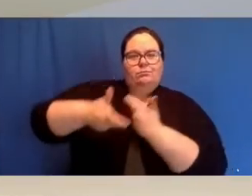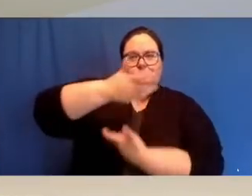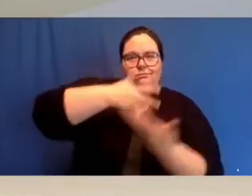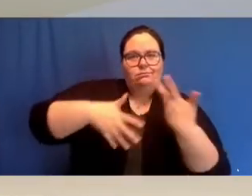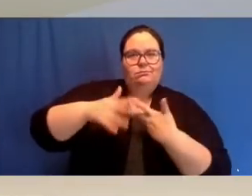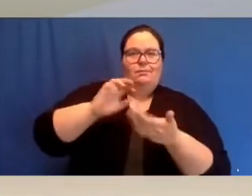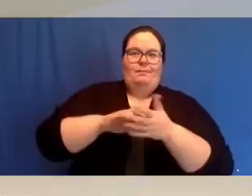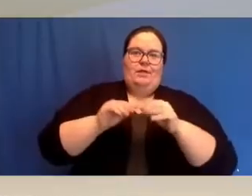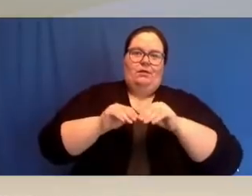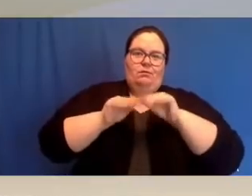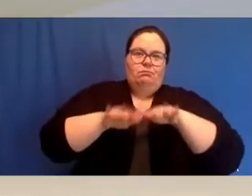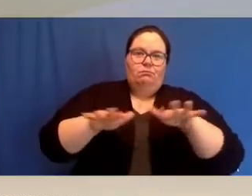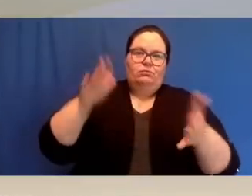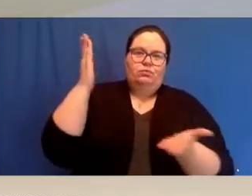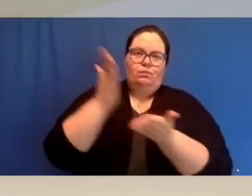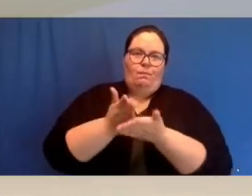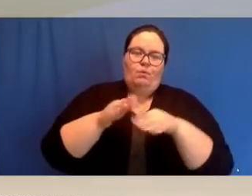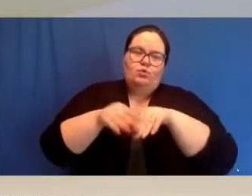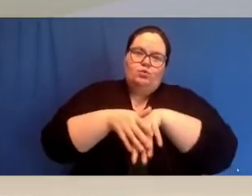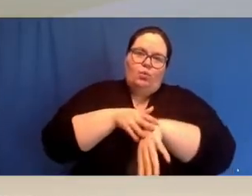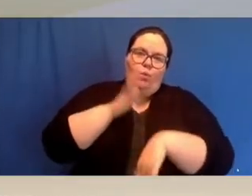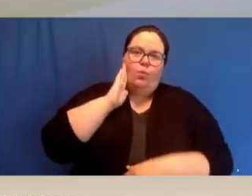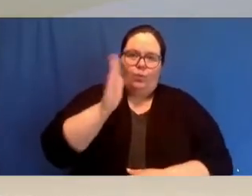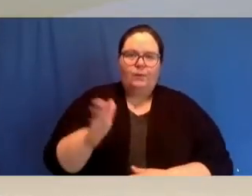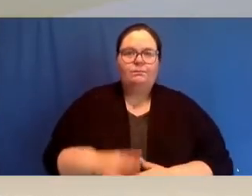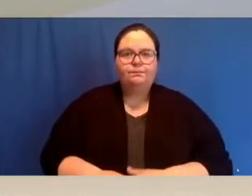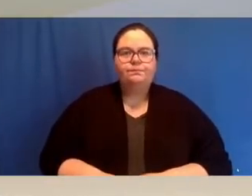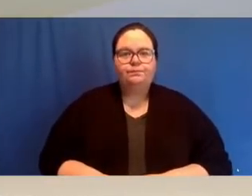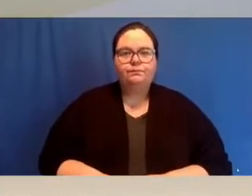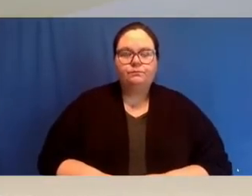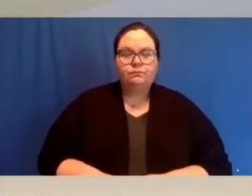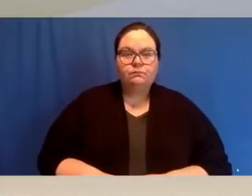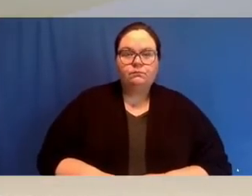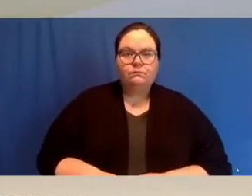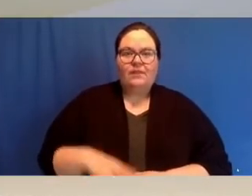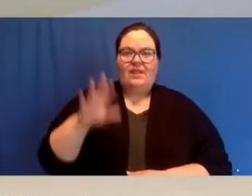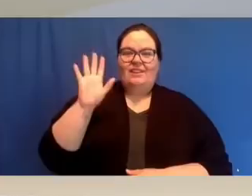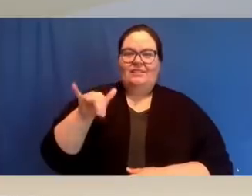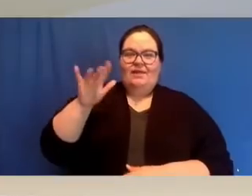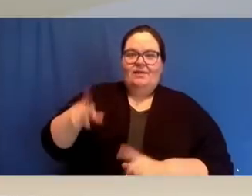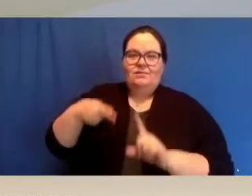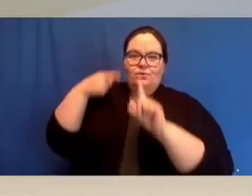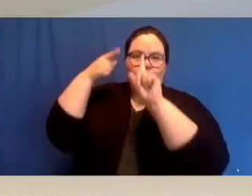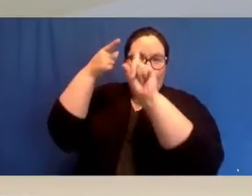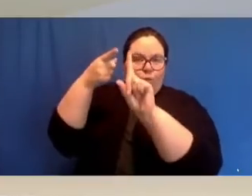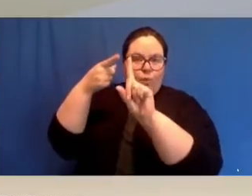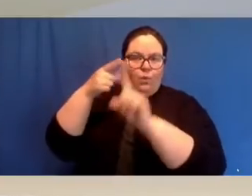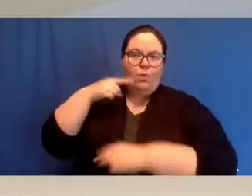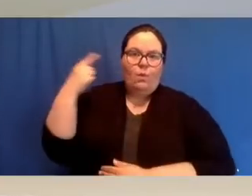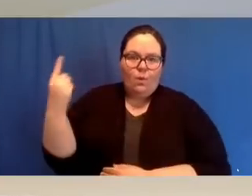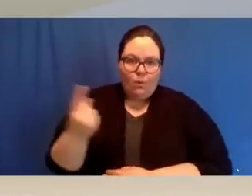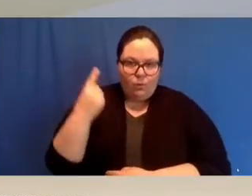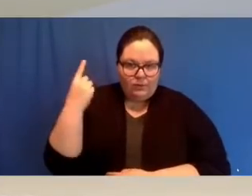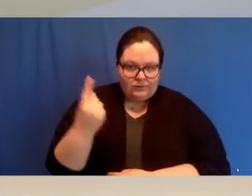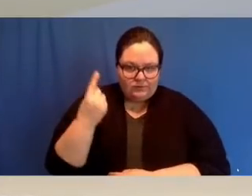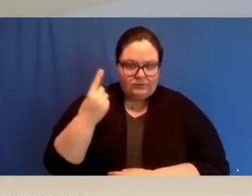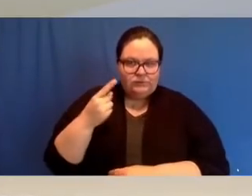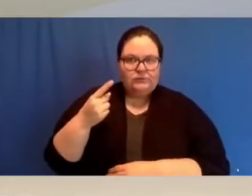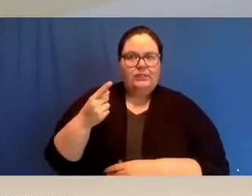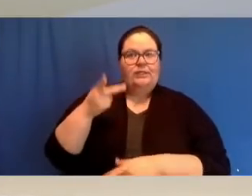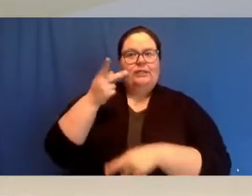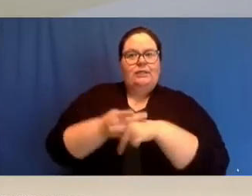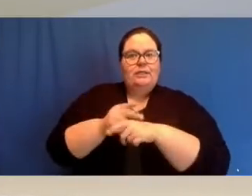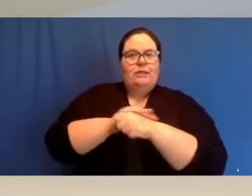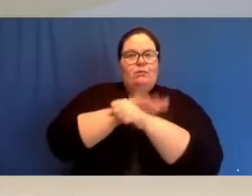spread of this virus and this new variant. And that is what we are trying to prevent today with the measures that we're going to